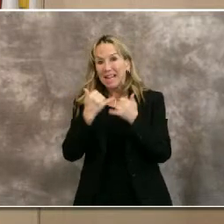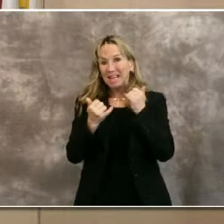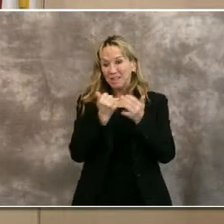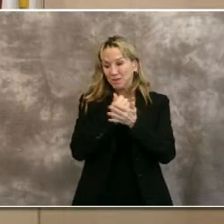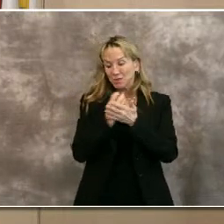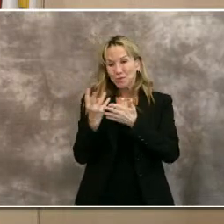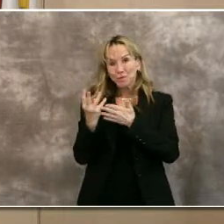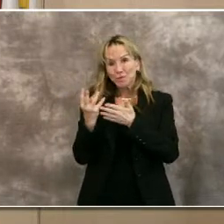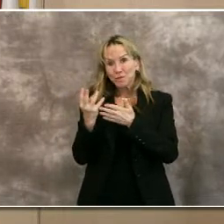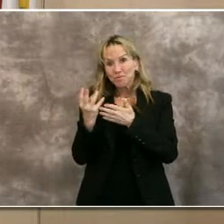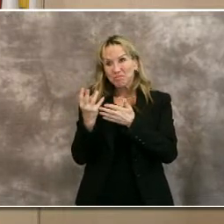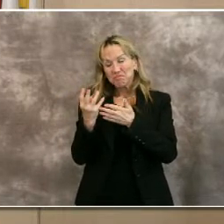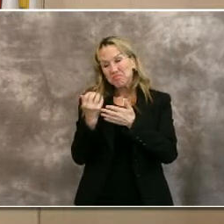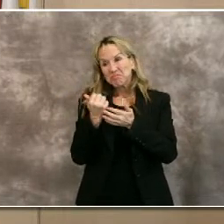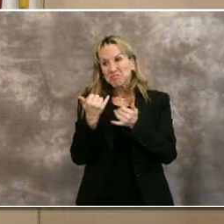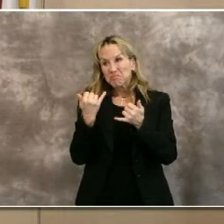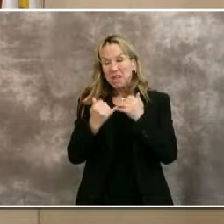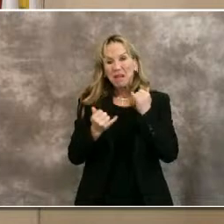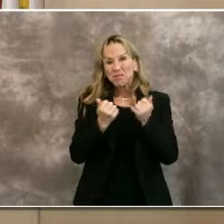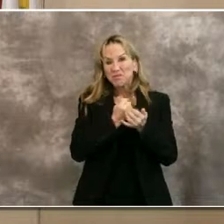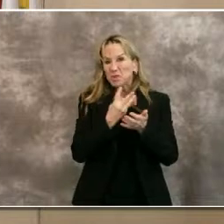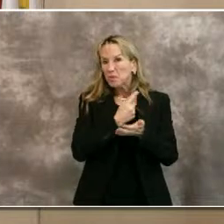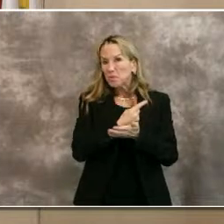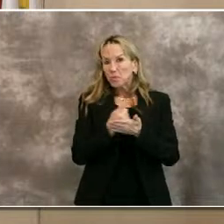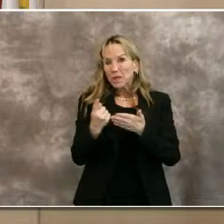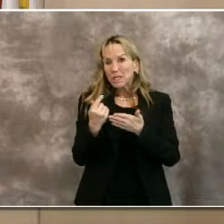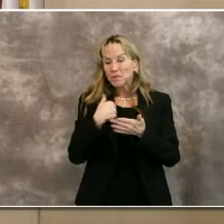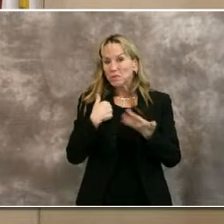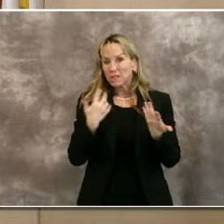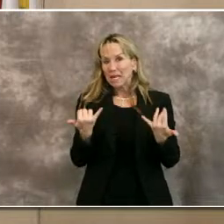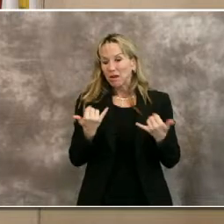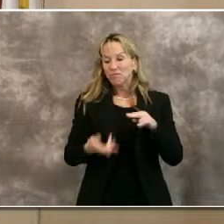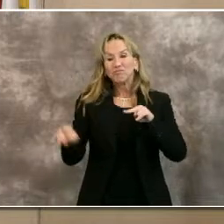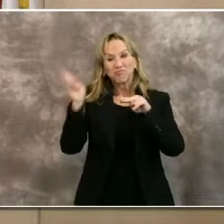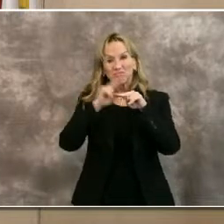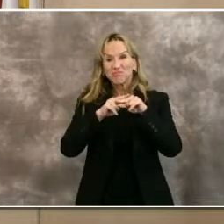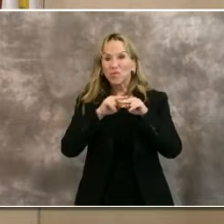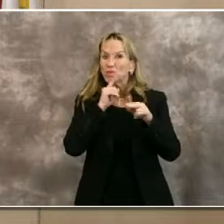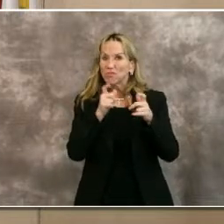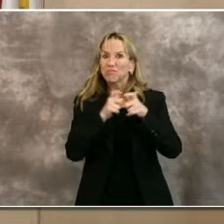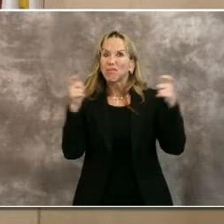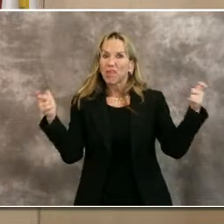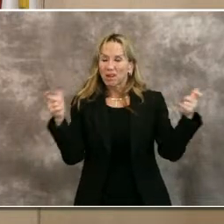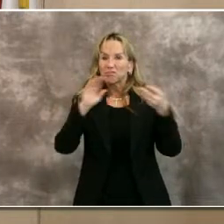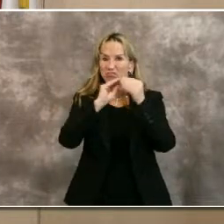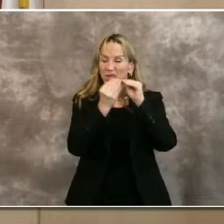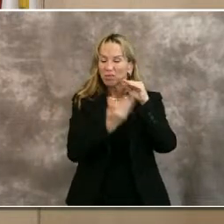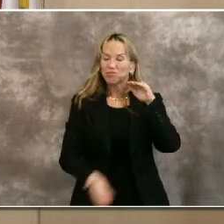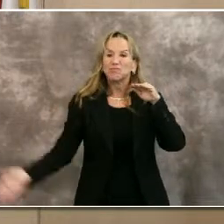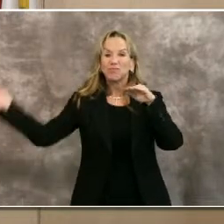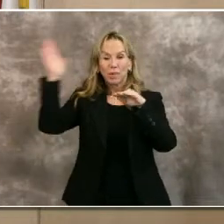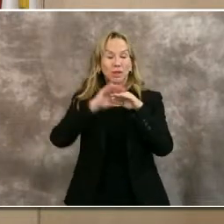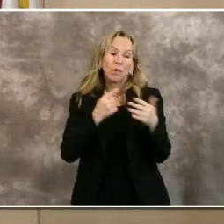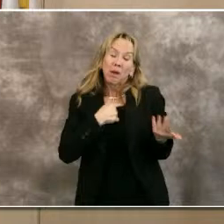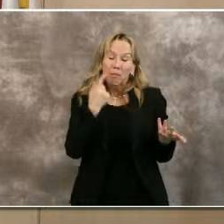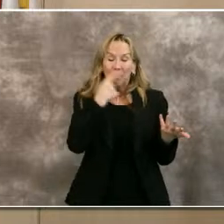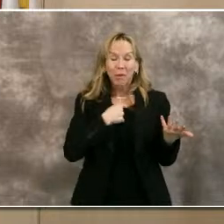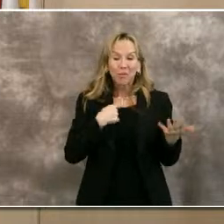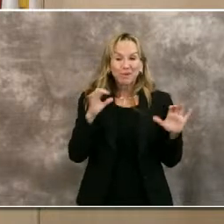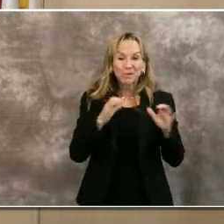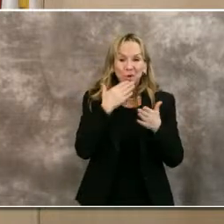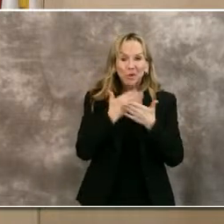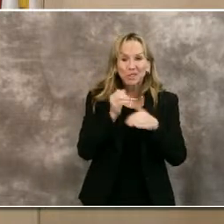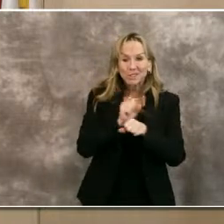have increased our capabilities significantly. So we think we're doing a good job, and